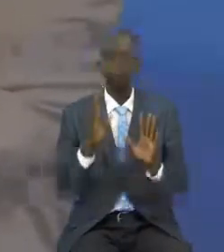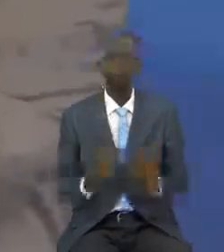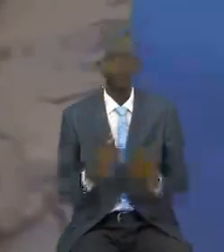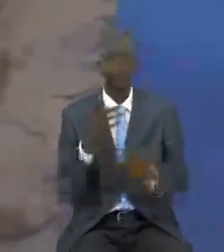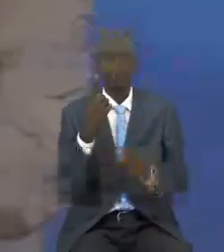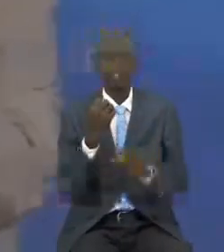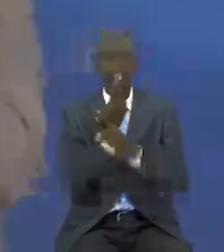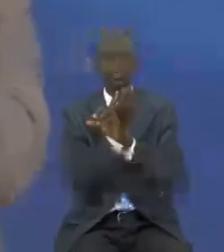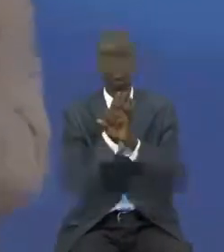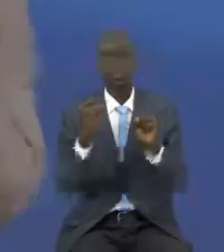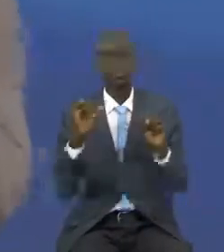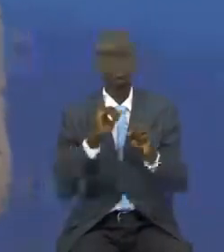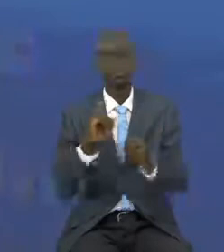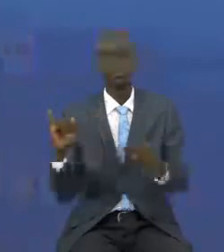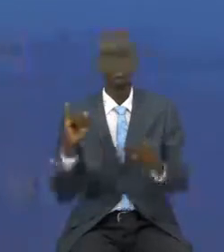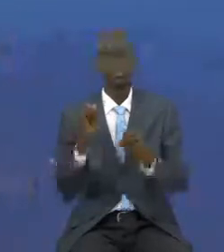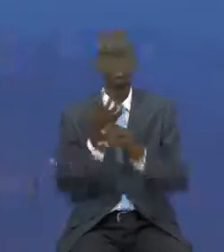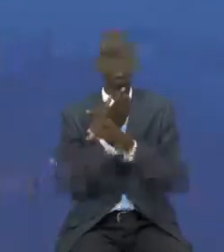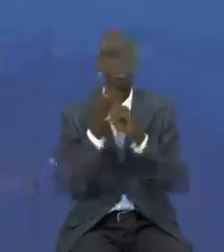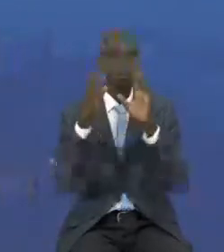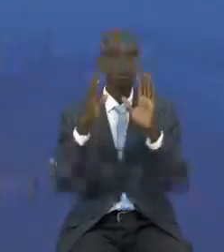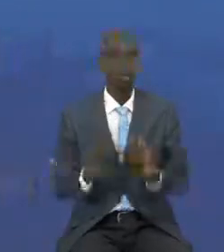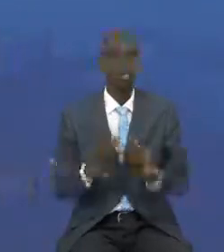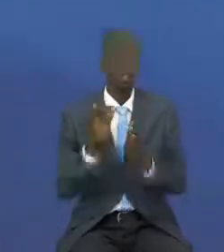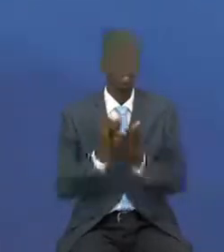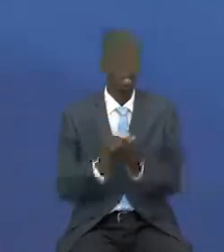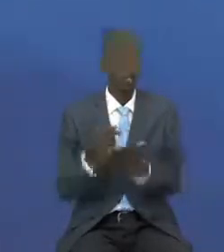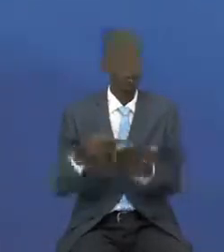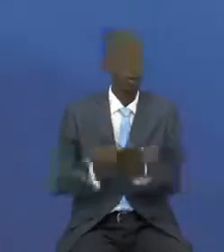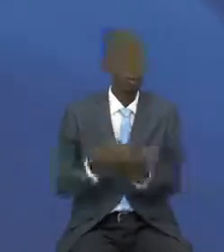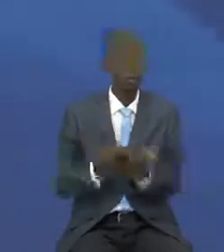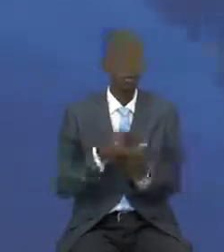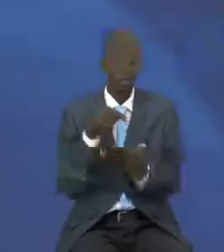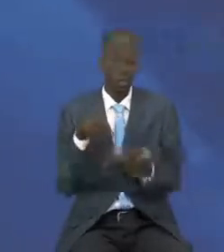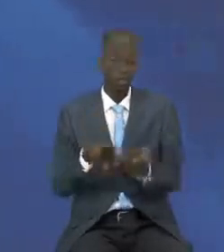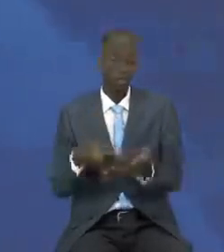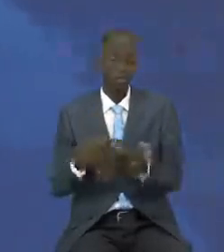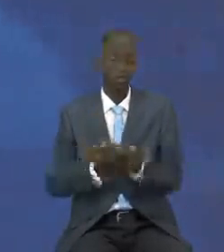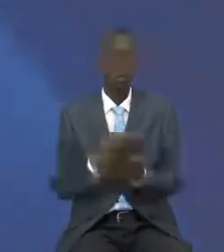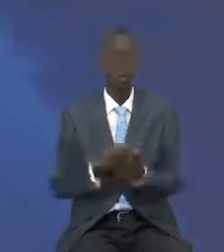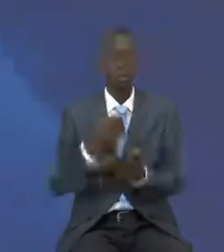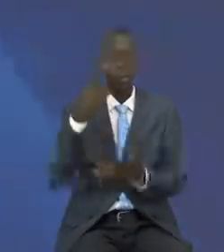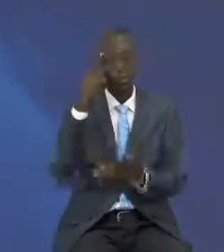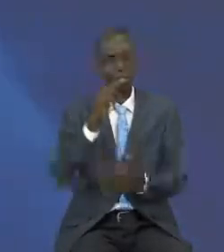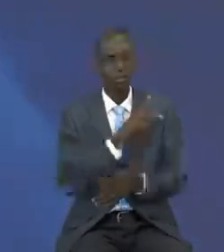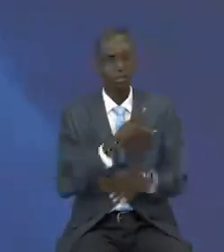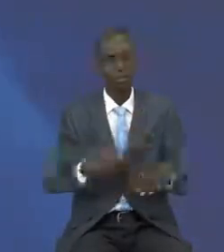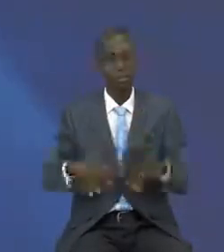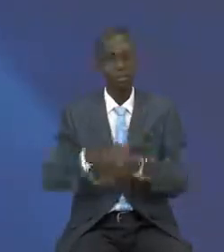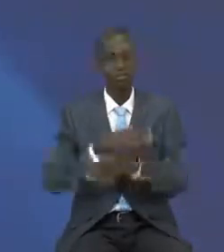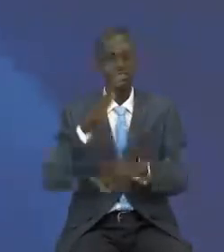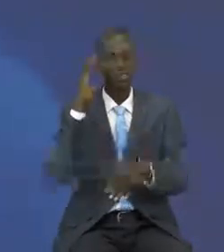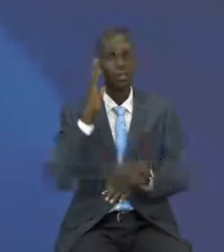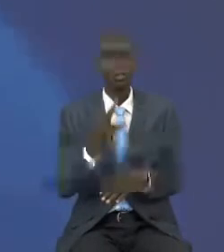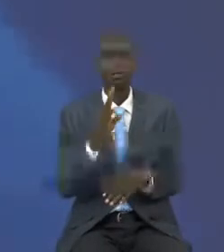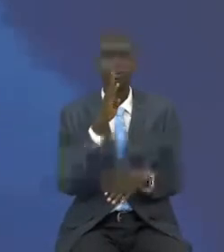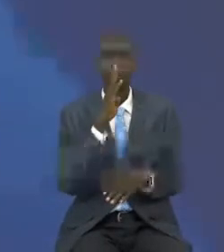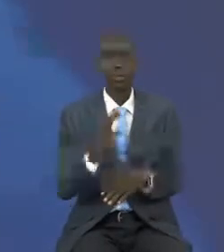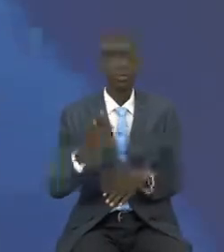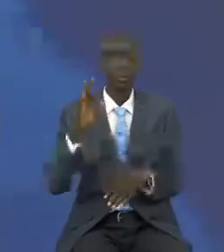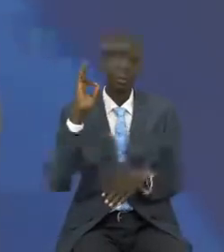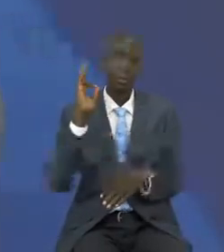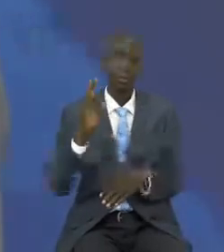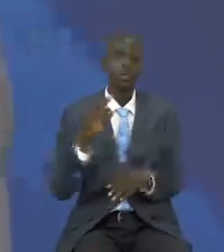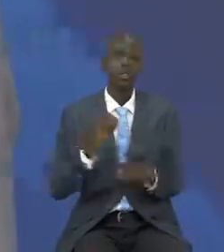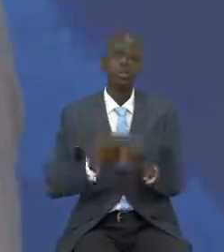redemptive deliverer. That gospel, this gospel of the kingdom, shall be preached in